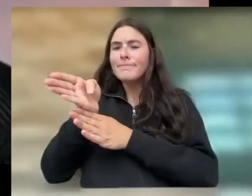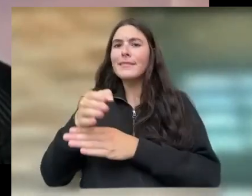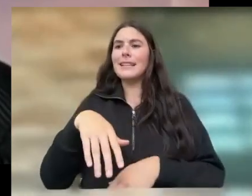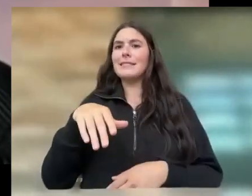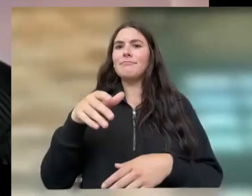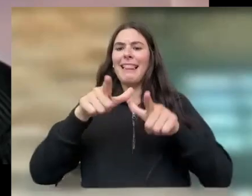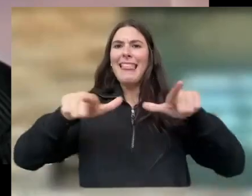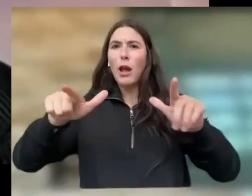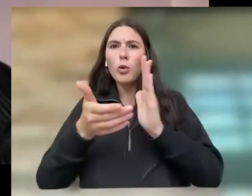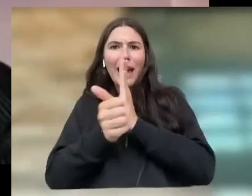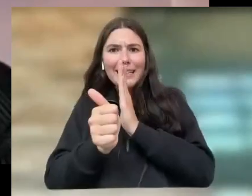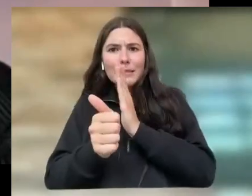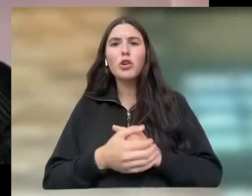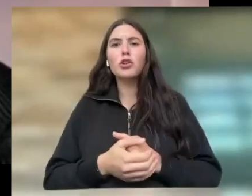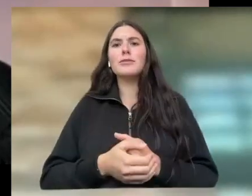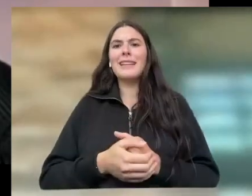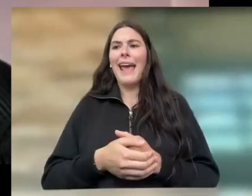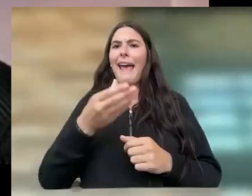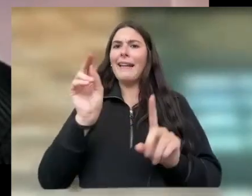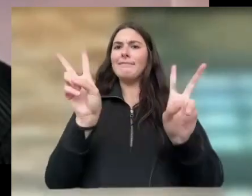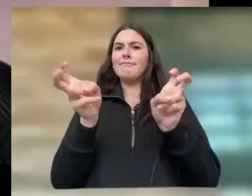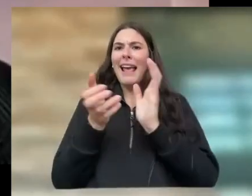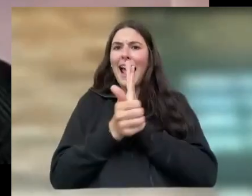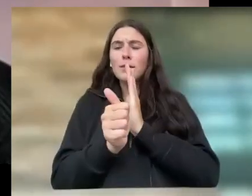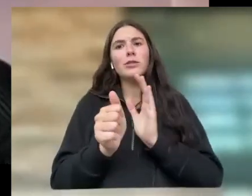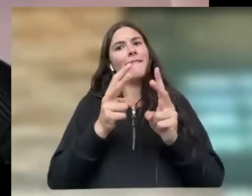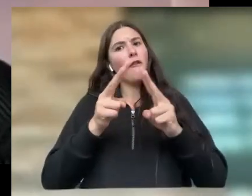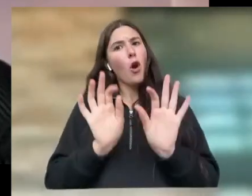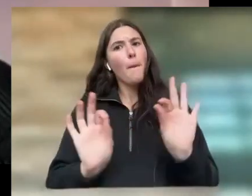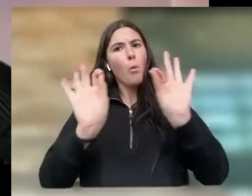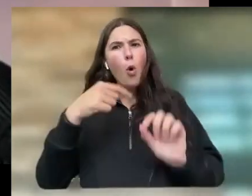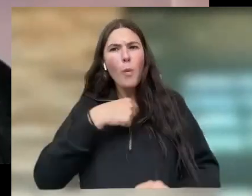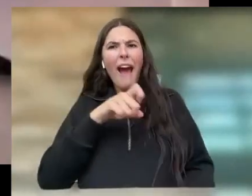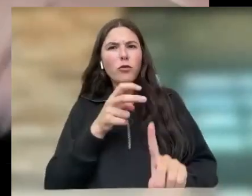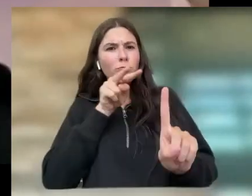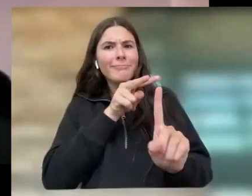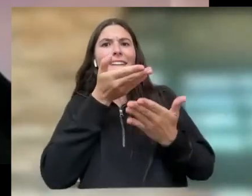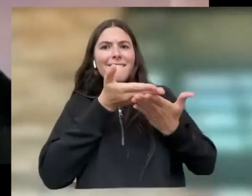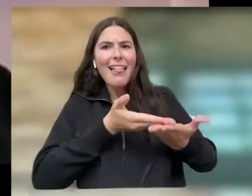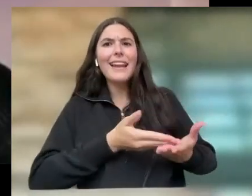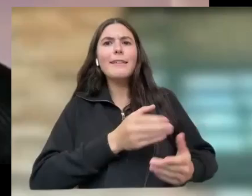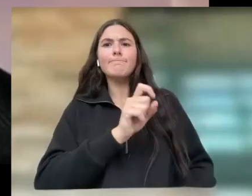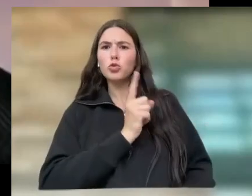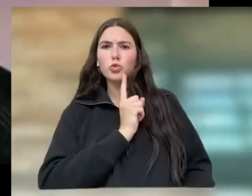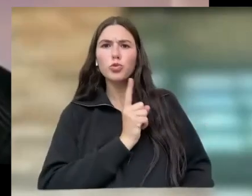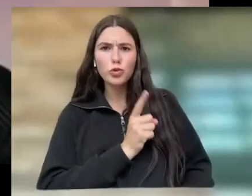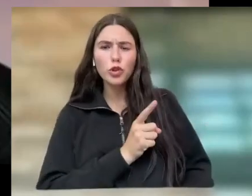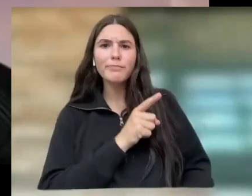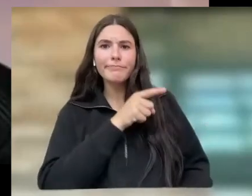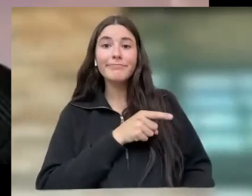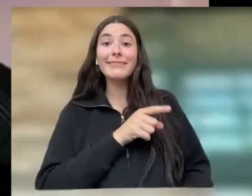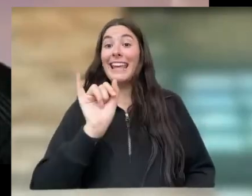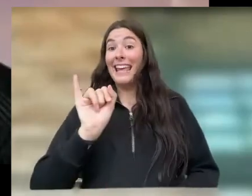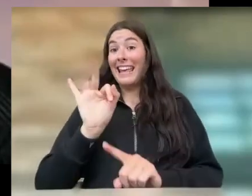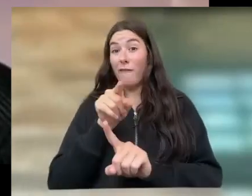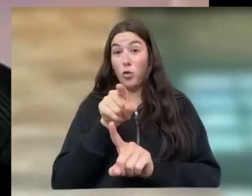matter experts continues to be very important because we have to go in and validate these things. Now, if you had asked me this question a year ago, I